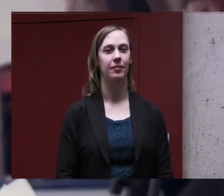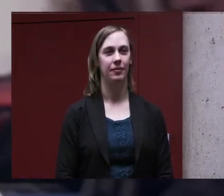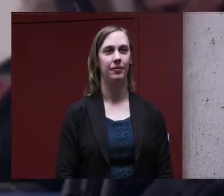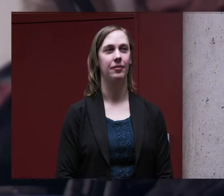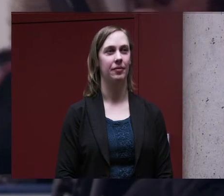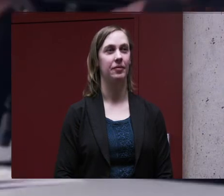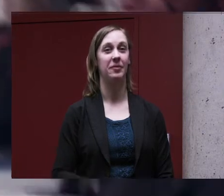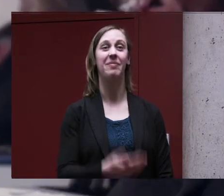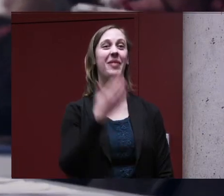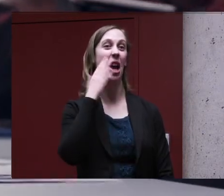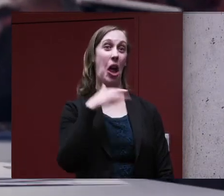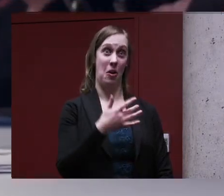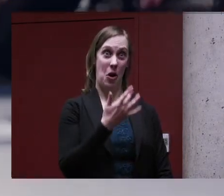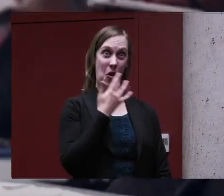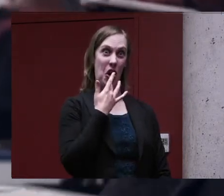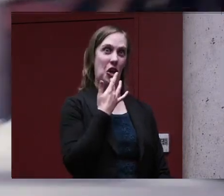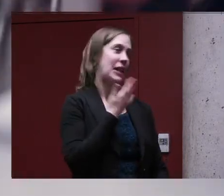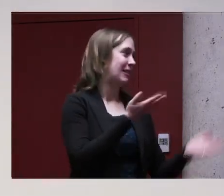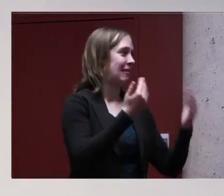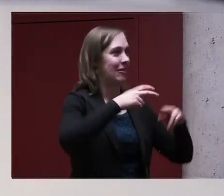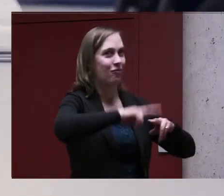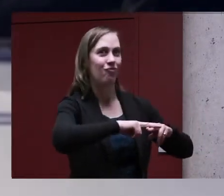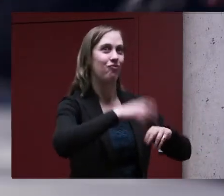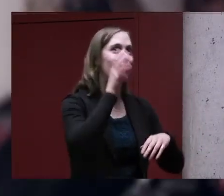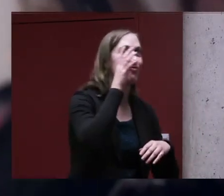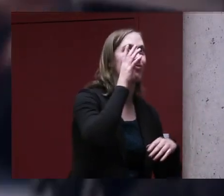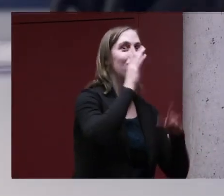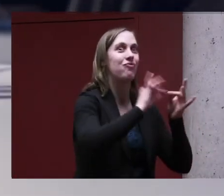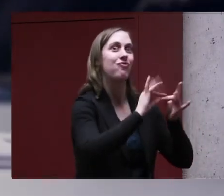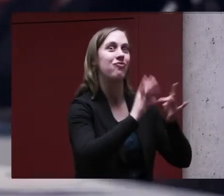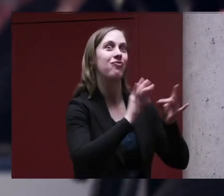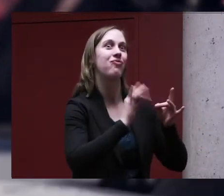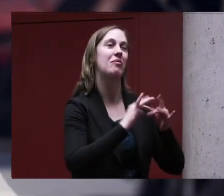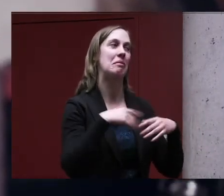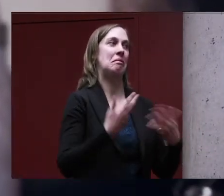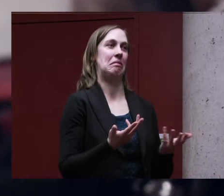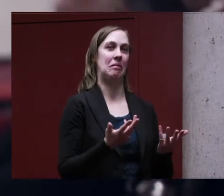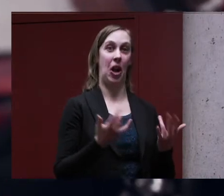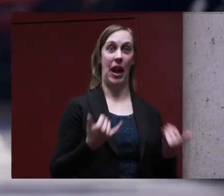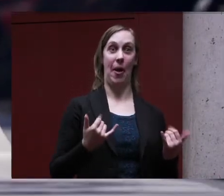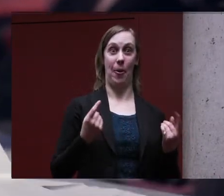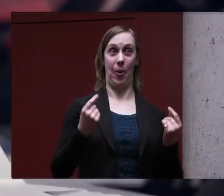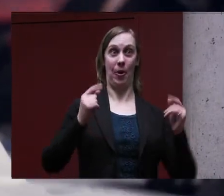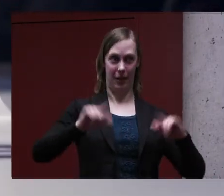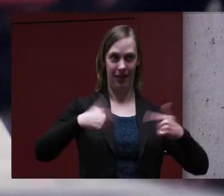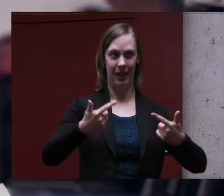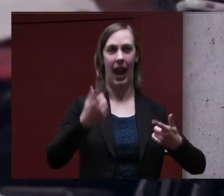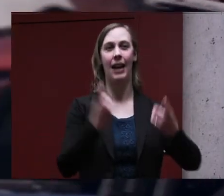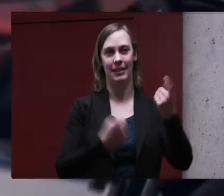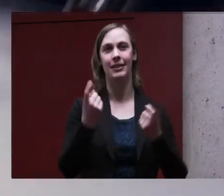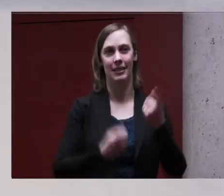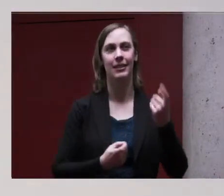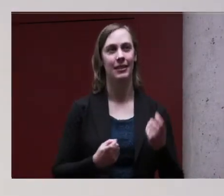we would like to hear lots and lots from each and all of you again. So what we're going to do for the next few minutes is open it up to questions. So